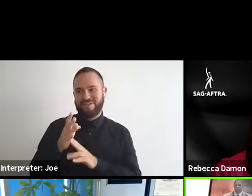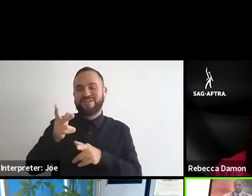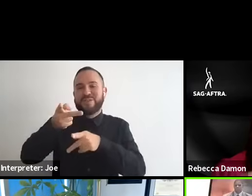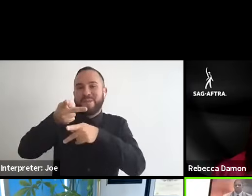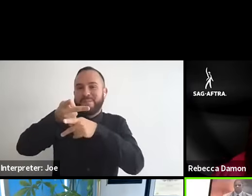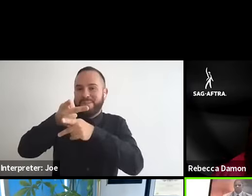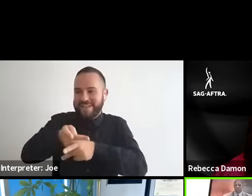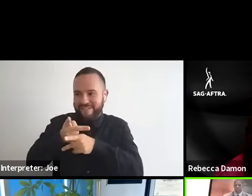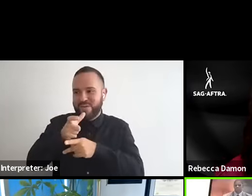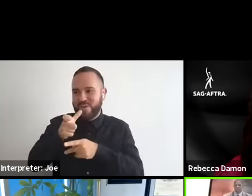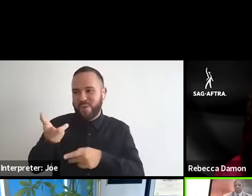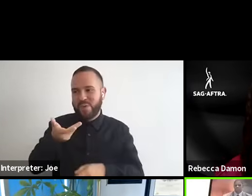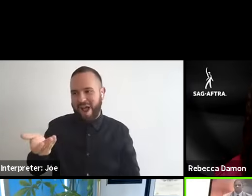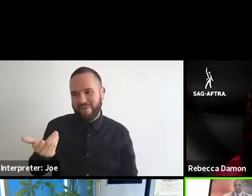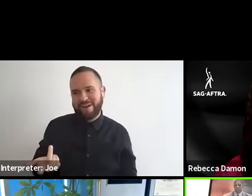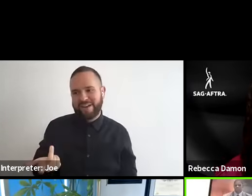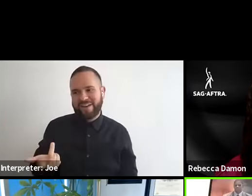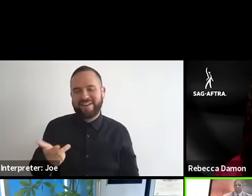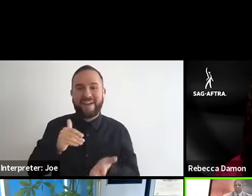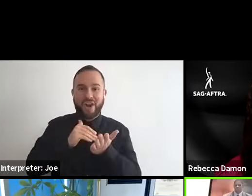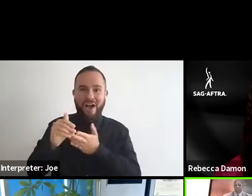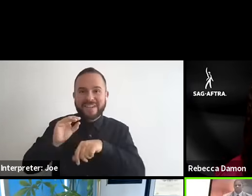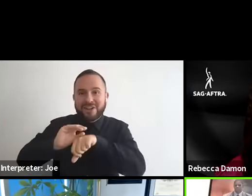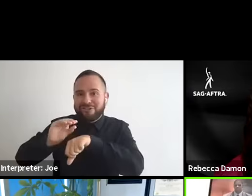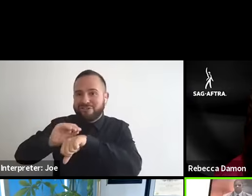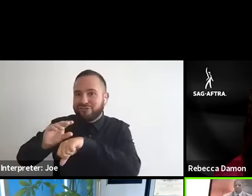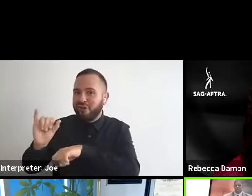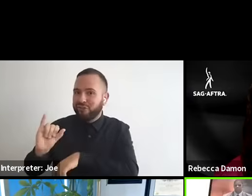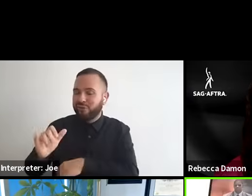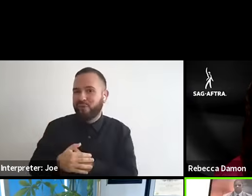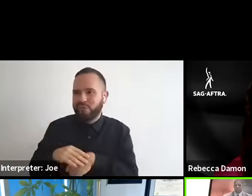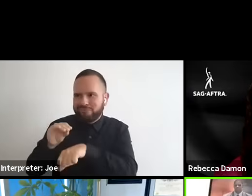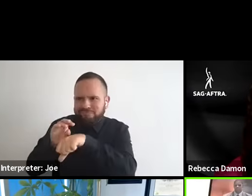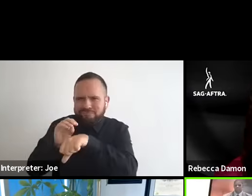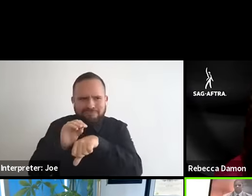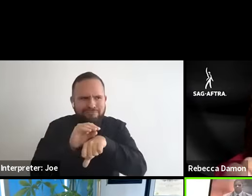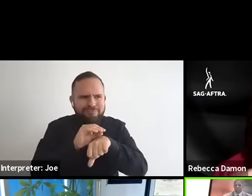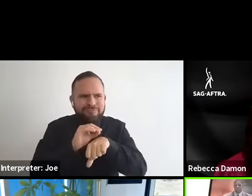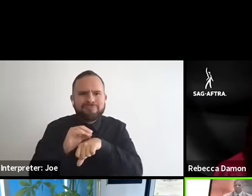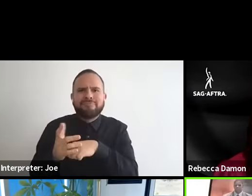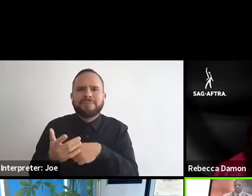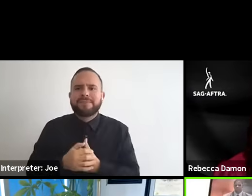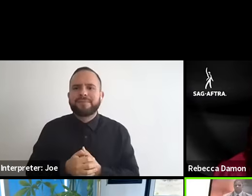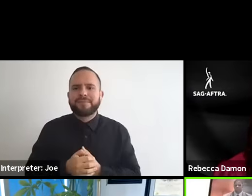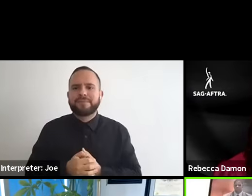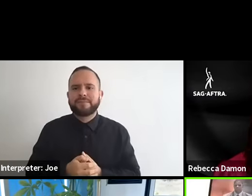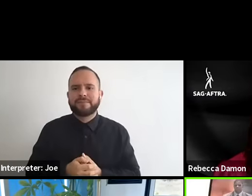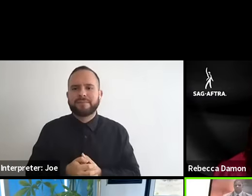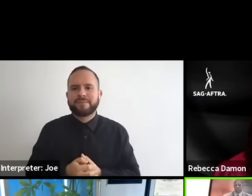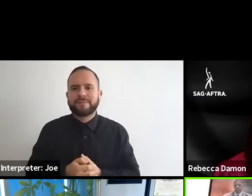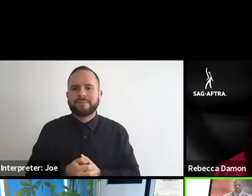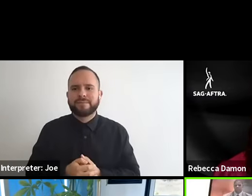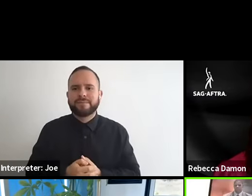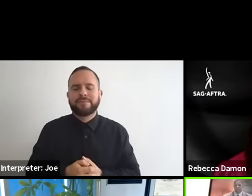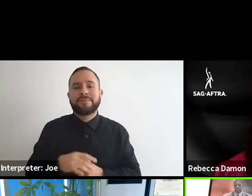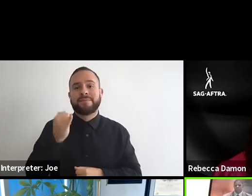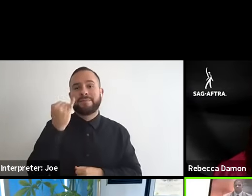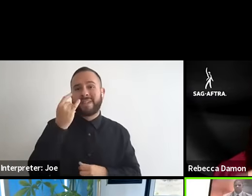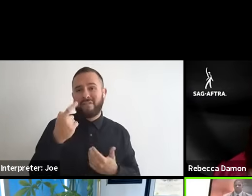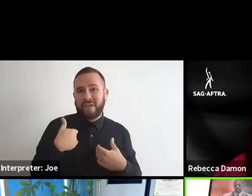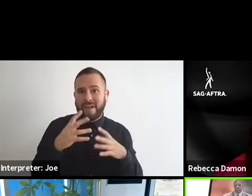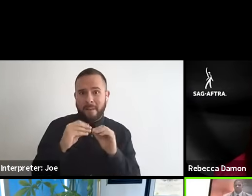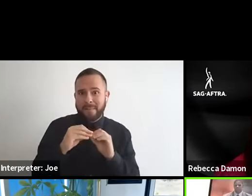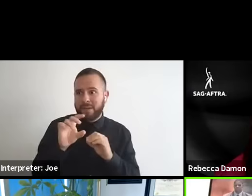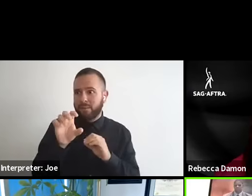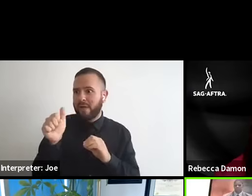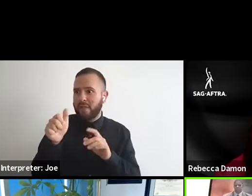and often consult. I mean, if you're building the team, then when you're taking meetings with different other entities that you want to add to the team,